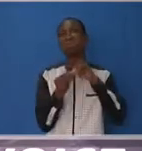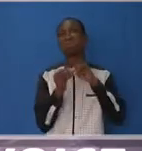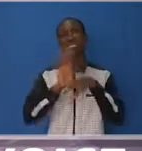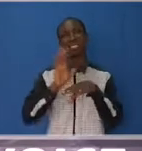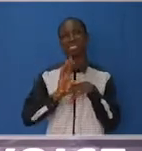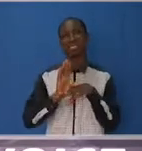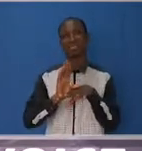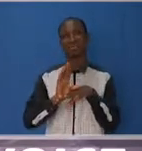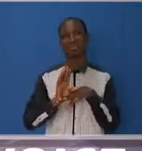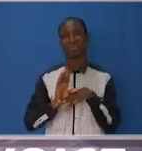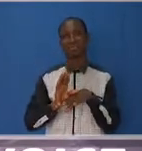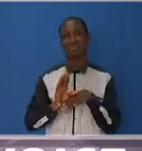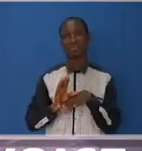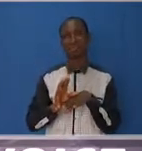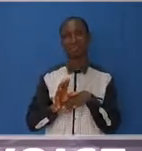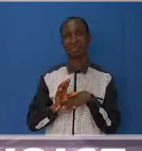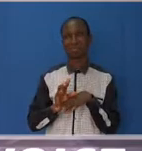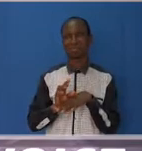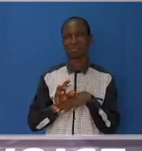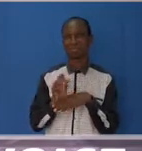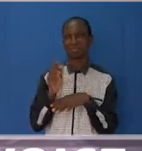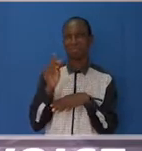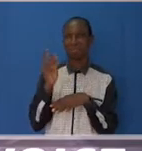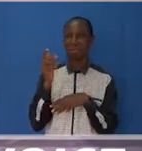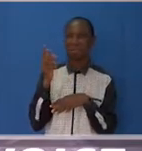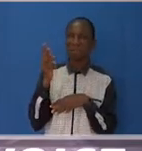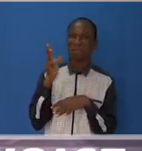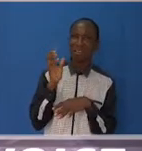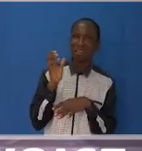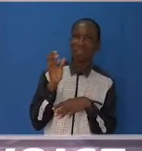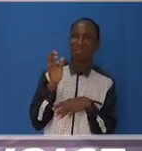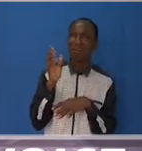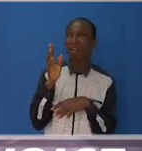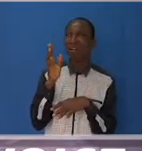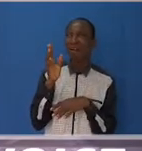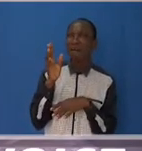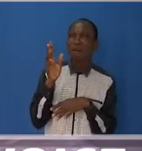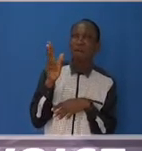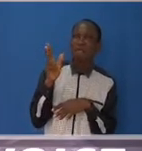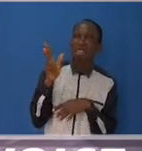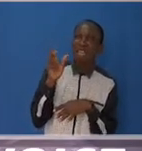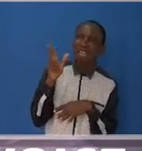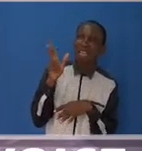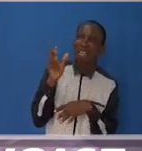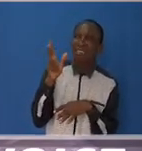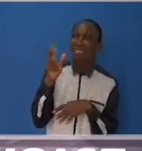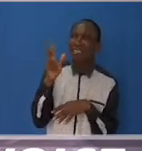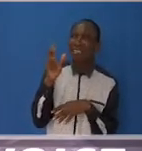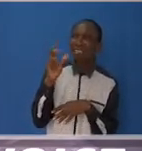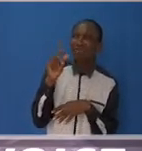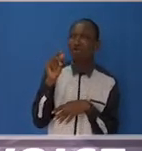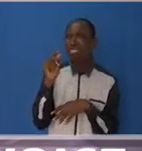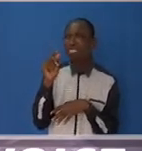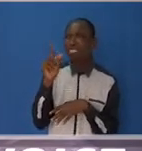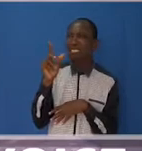kristo sumo ho no enyen rum frinjia ahenum beyen frinjia ahasa ni aduonum